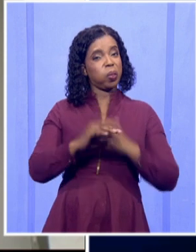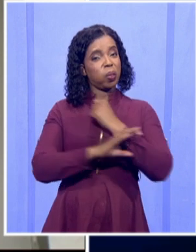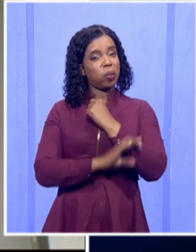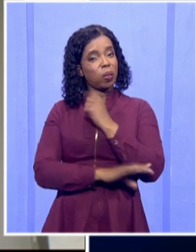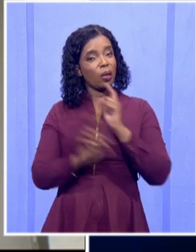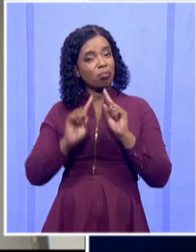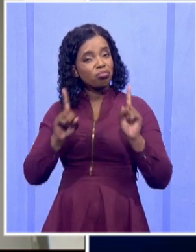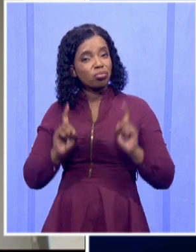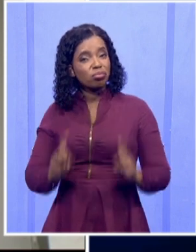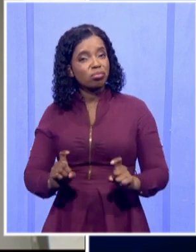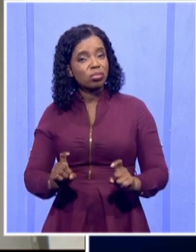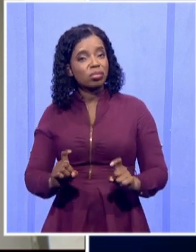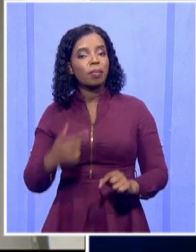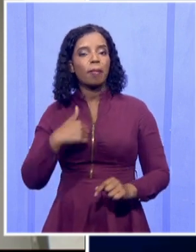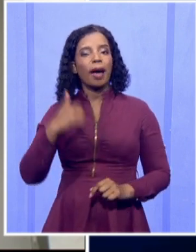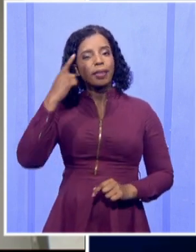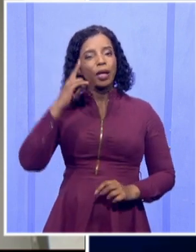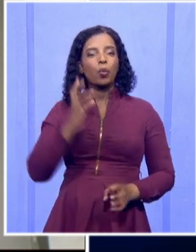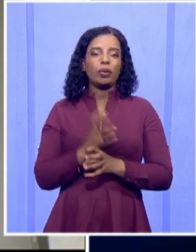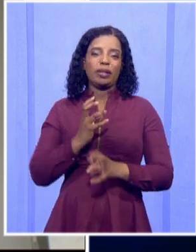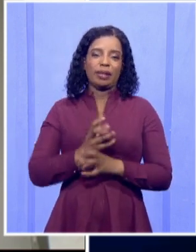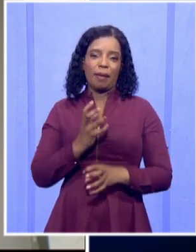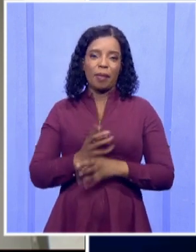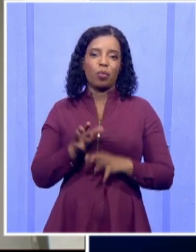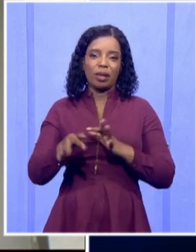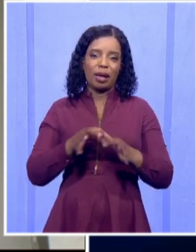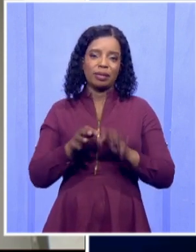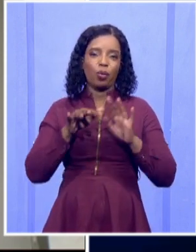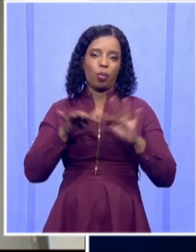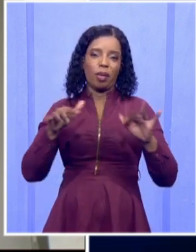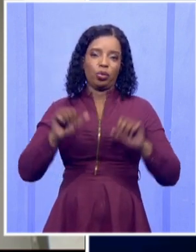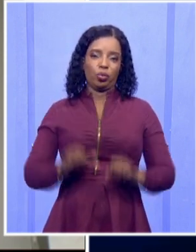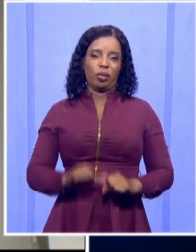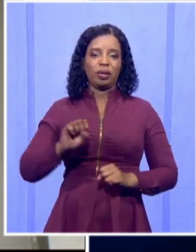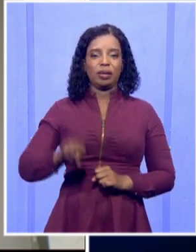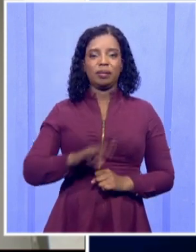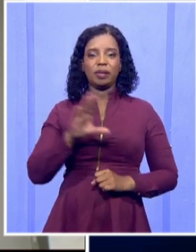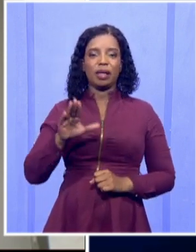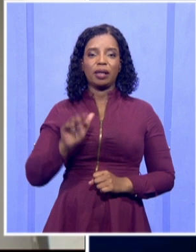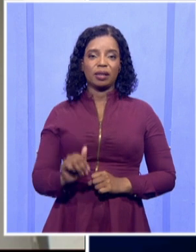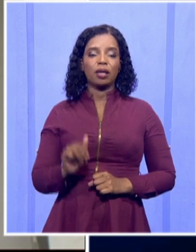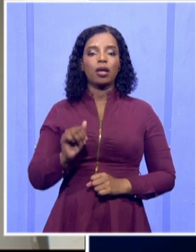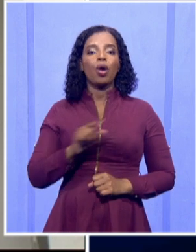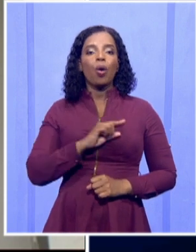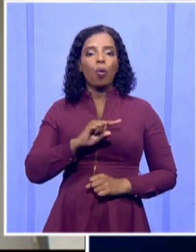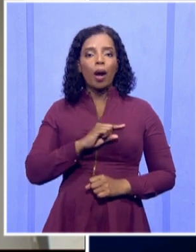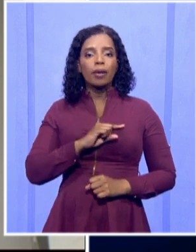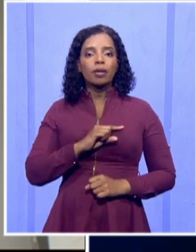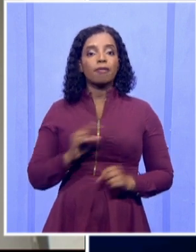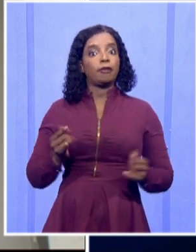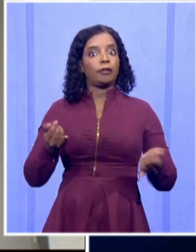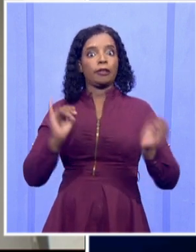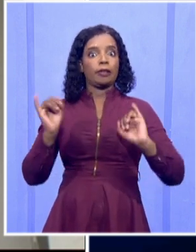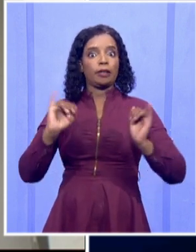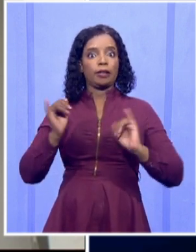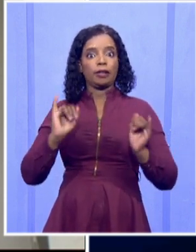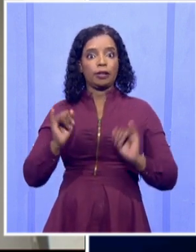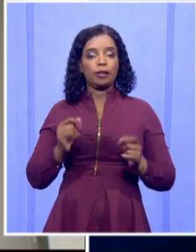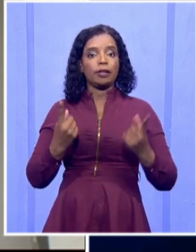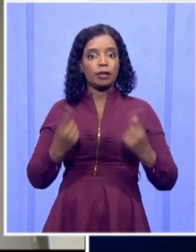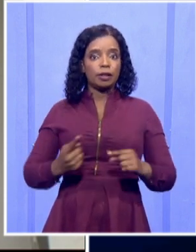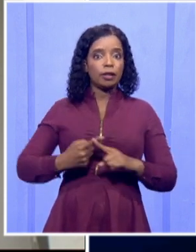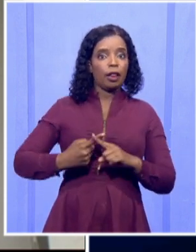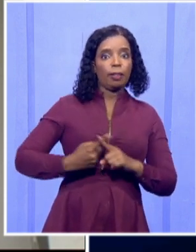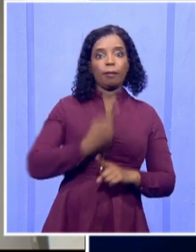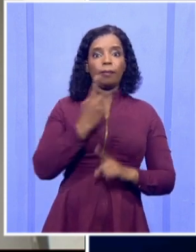to articulate to South Africans because not only is just a serious violation required, but, you require the president